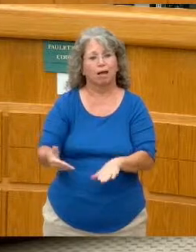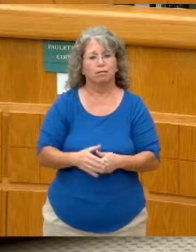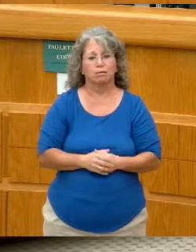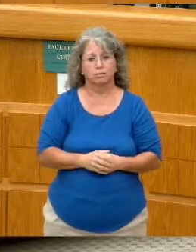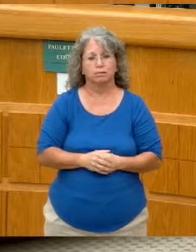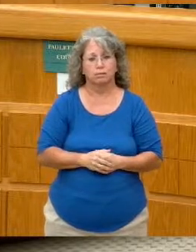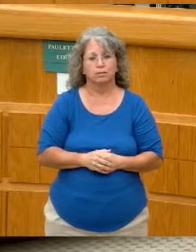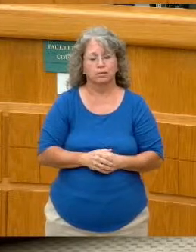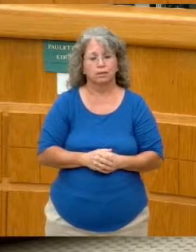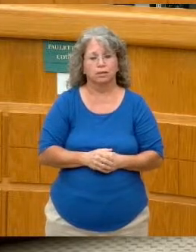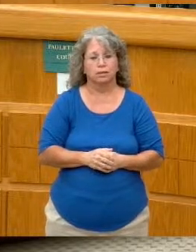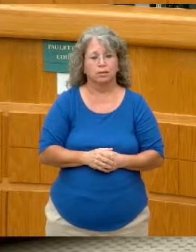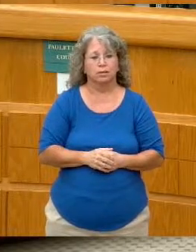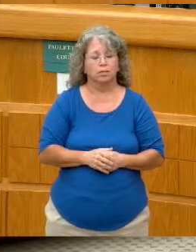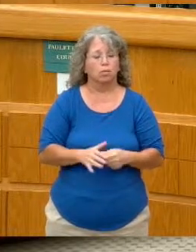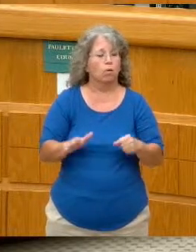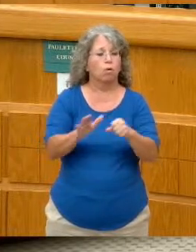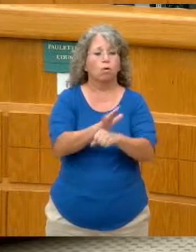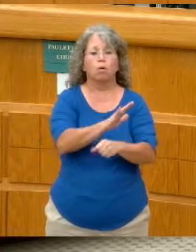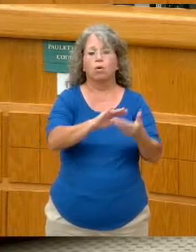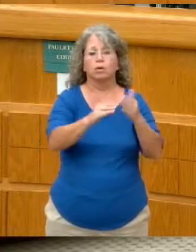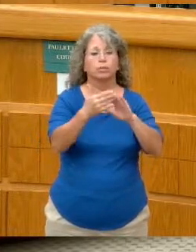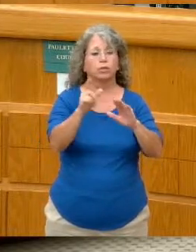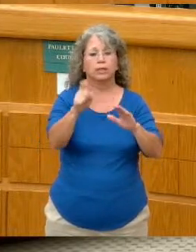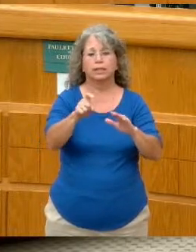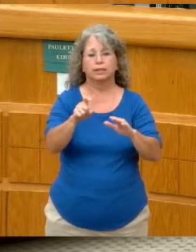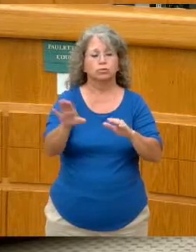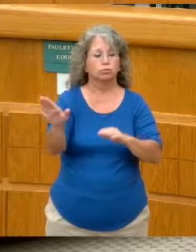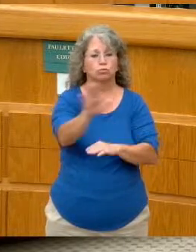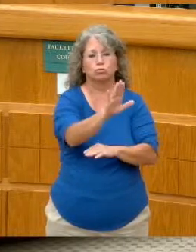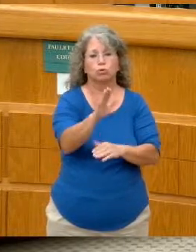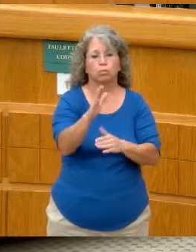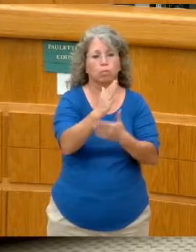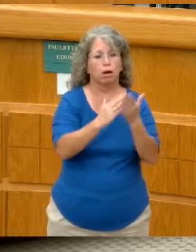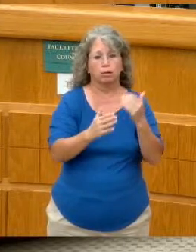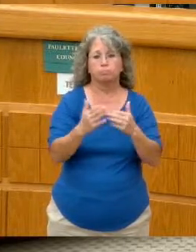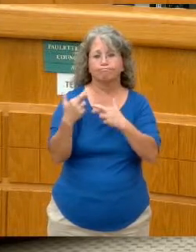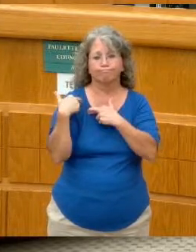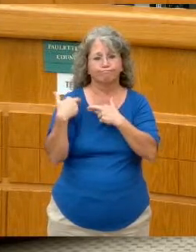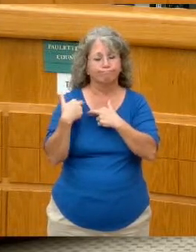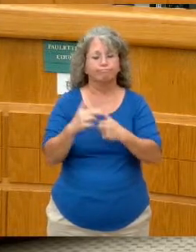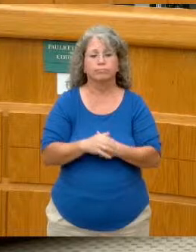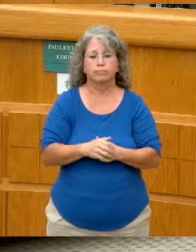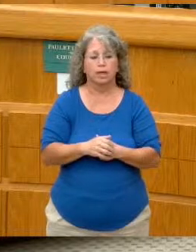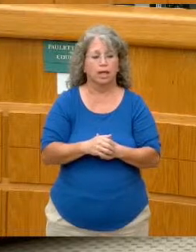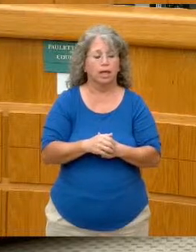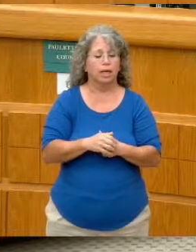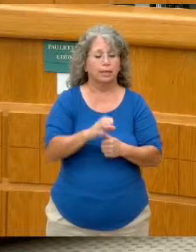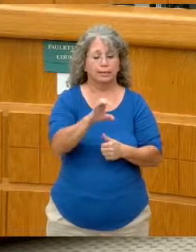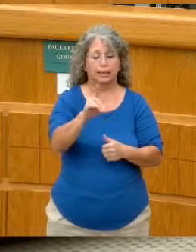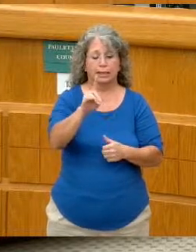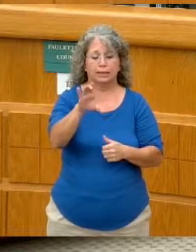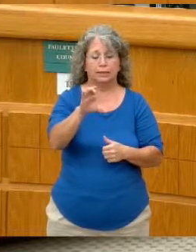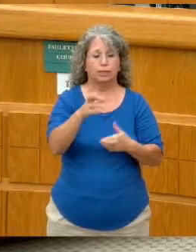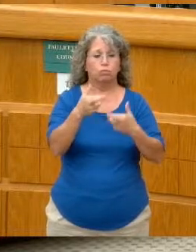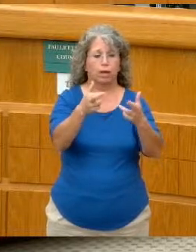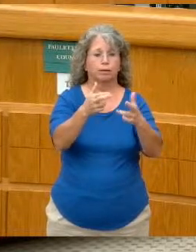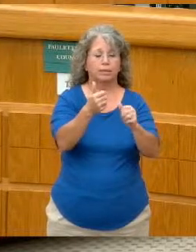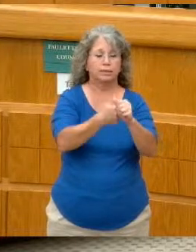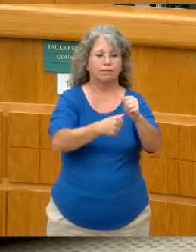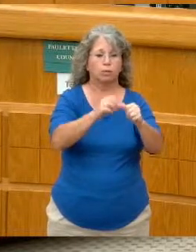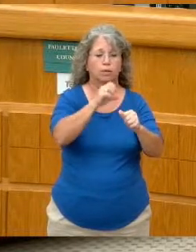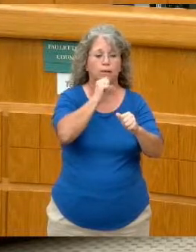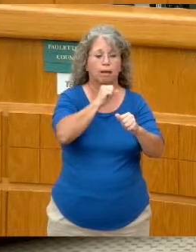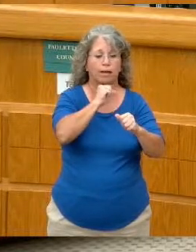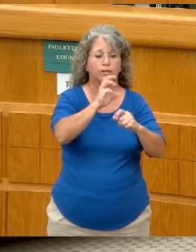community needs to do their part. CDC recommends that everyone 6 months of age and older get a flu vaccine.